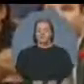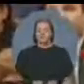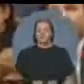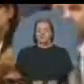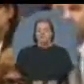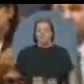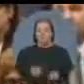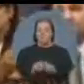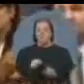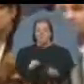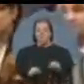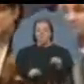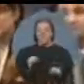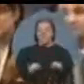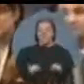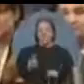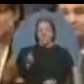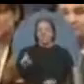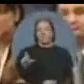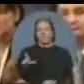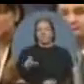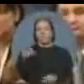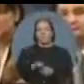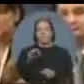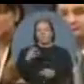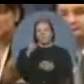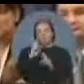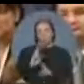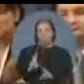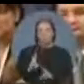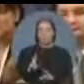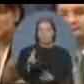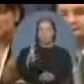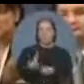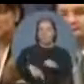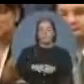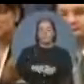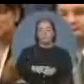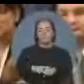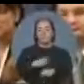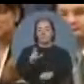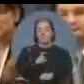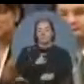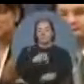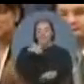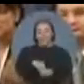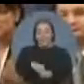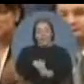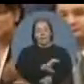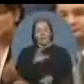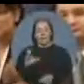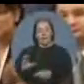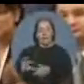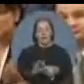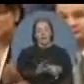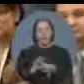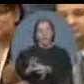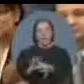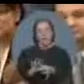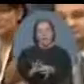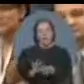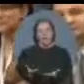After a lot of hesitation, the Bloc leader voted for the recognition of Quebec nation within a united